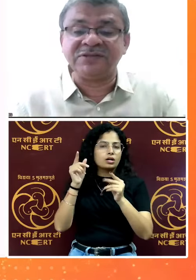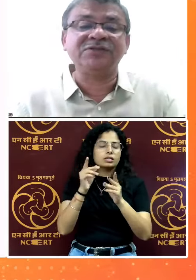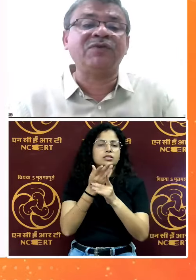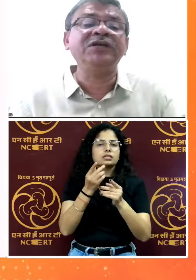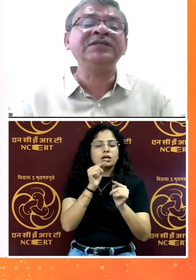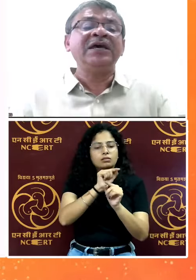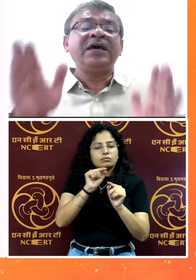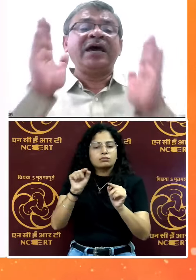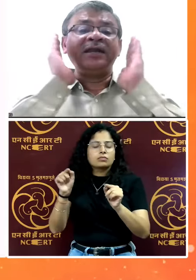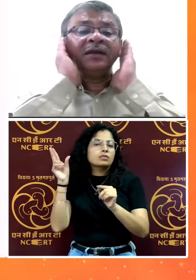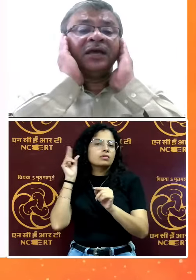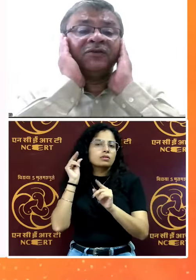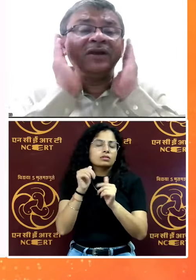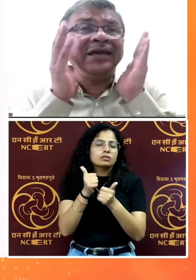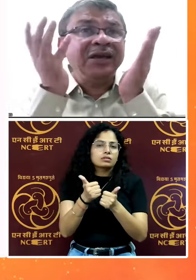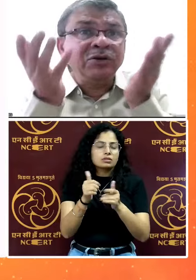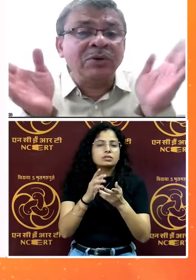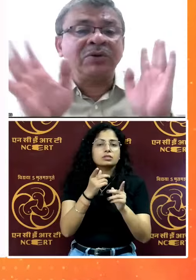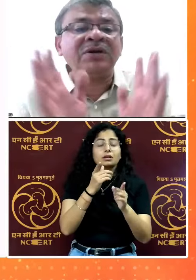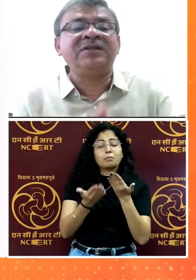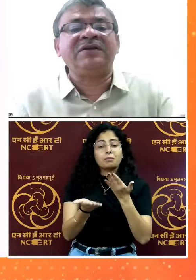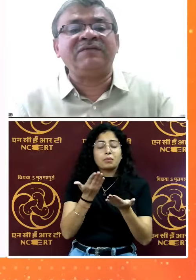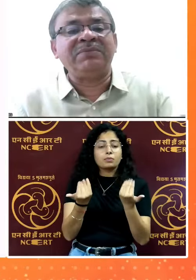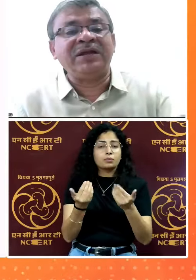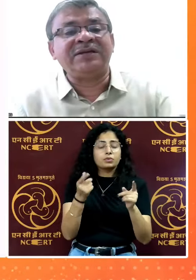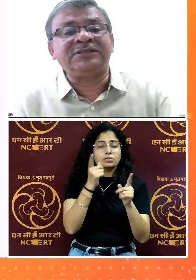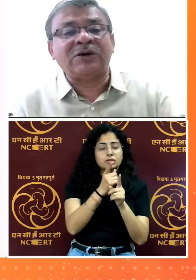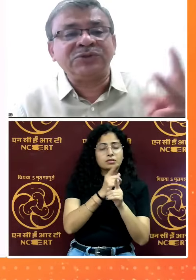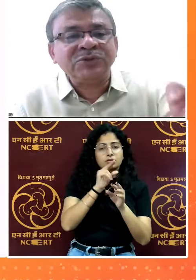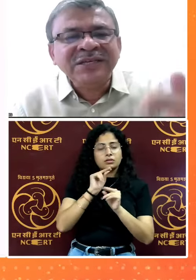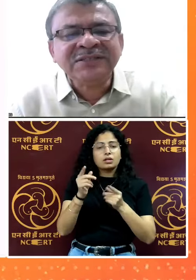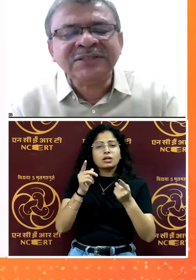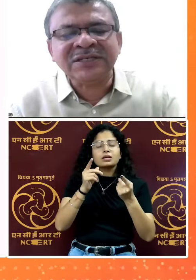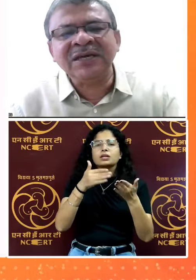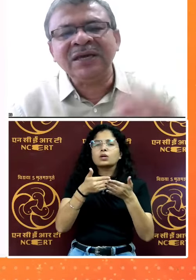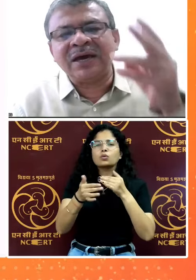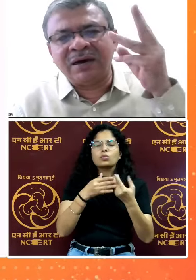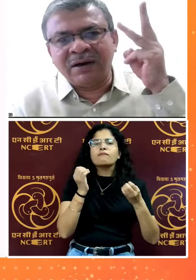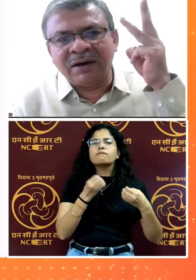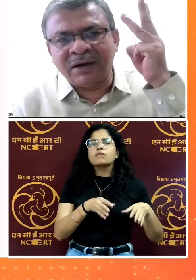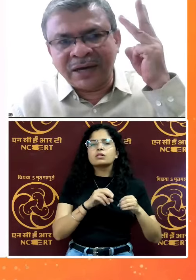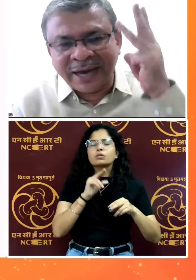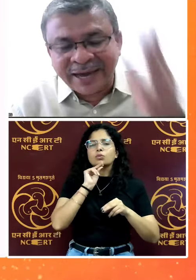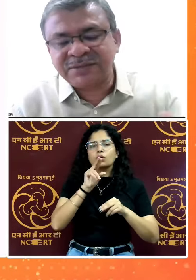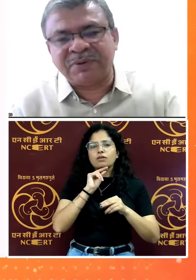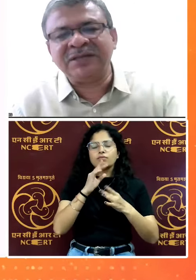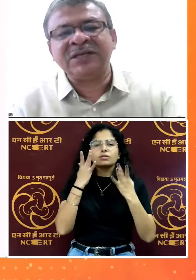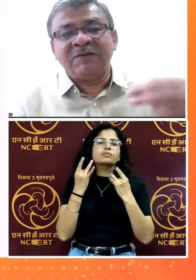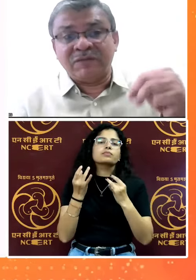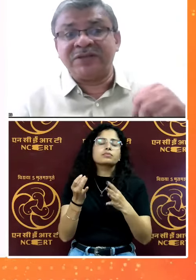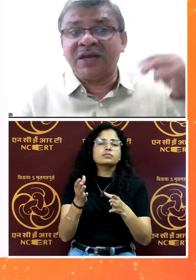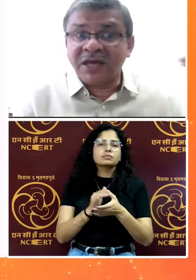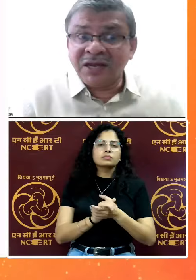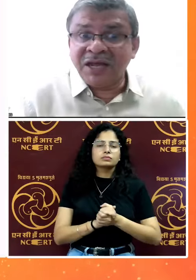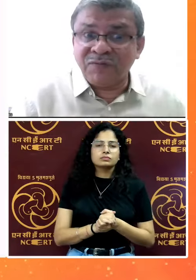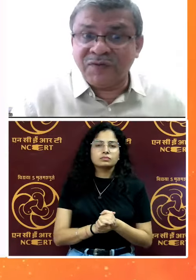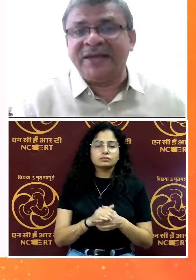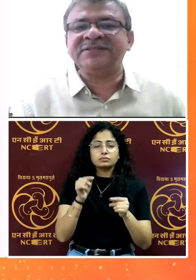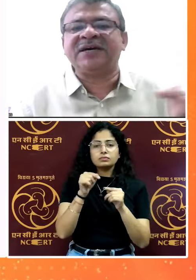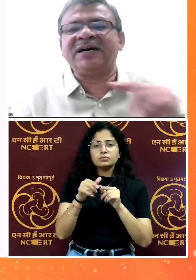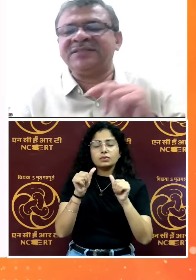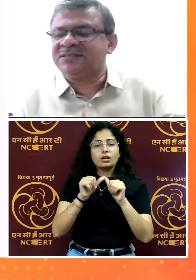be teacher's voice. And it will ignore the reverberated sound. So these three aspects where the hearing